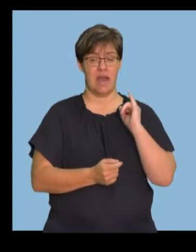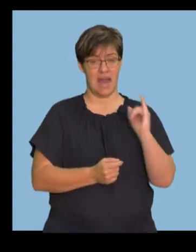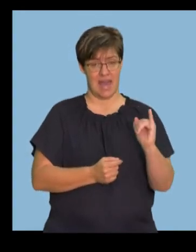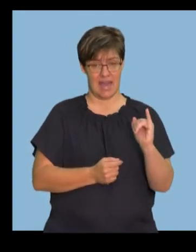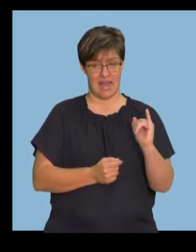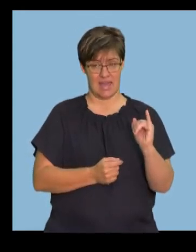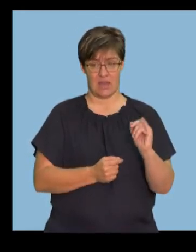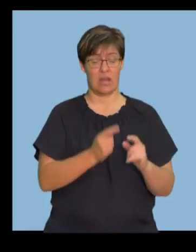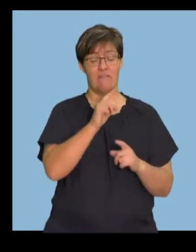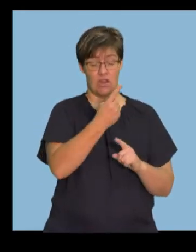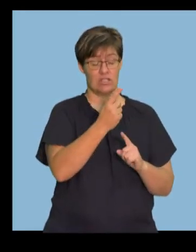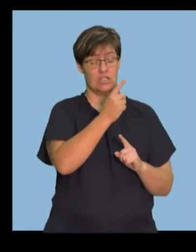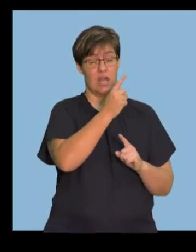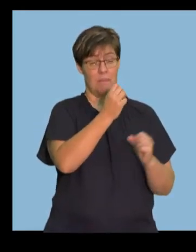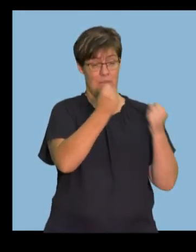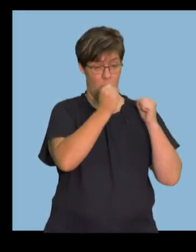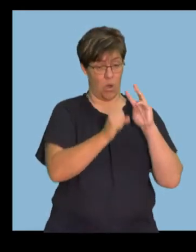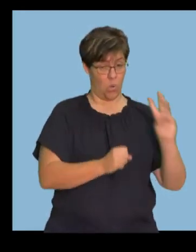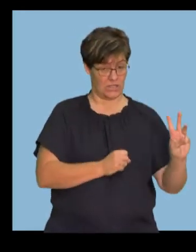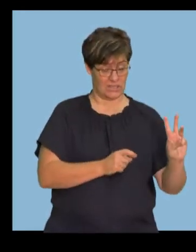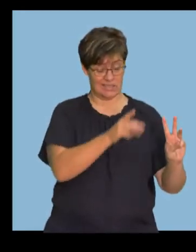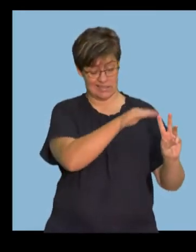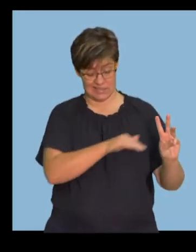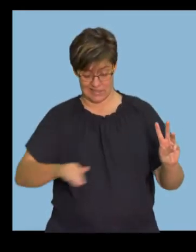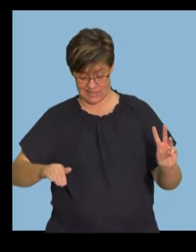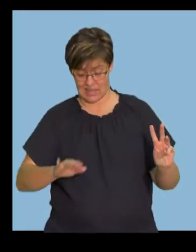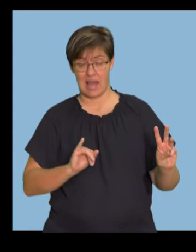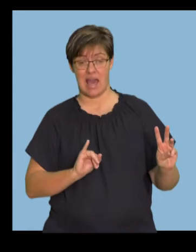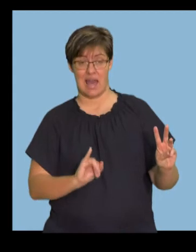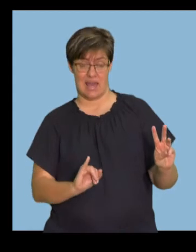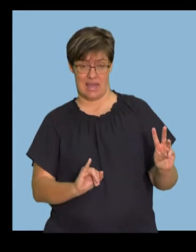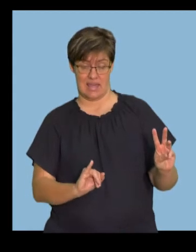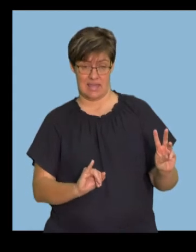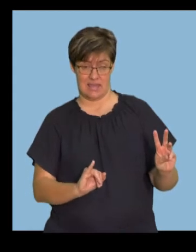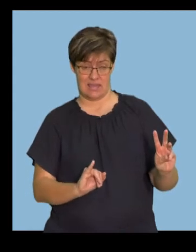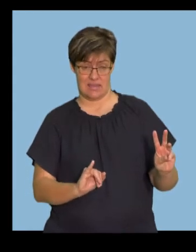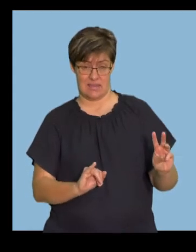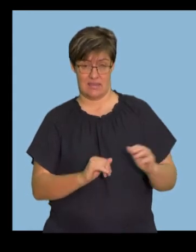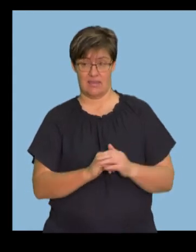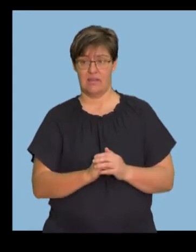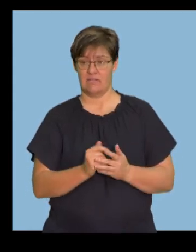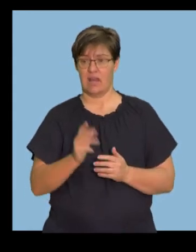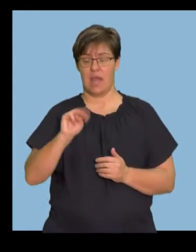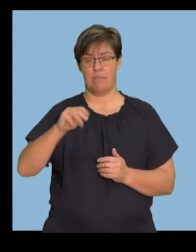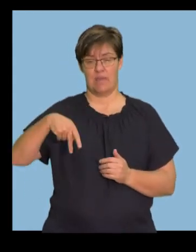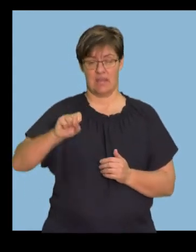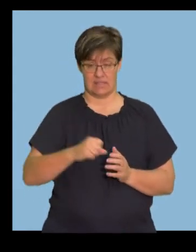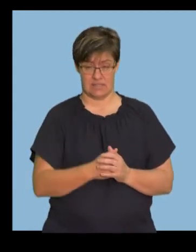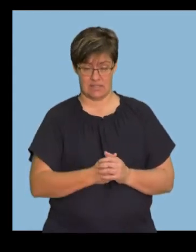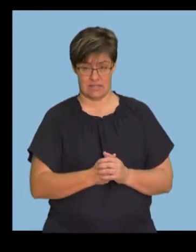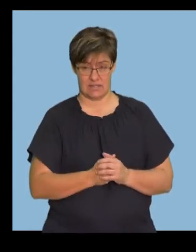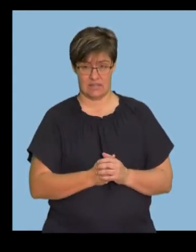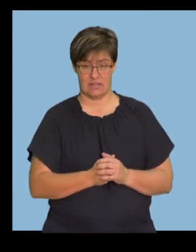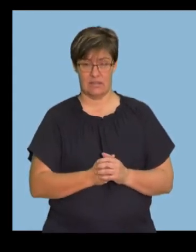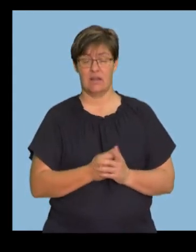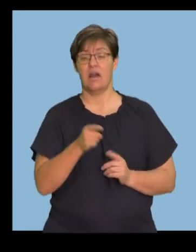the current. Power in watts, okay? And then we've got current in amperes, okay?